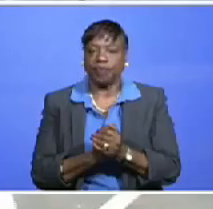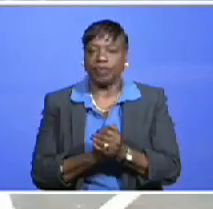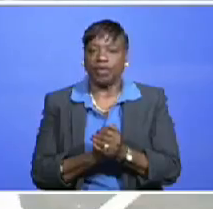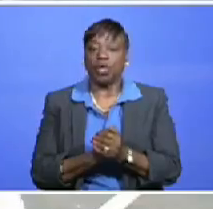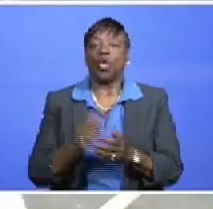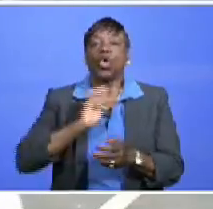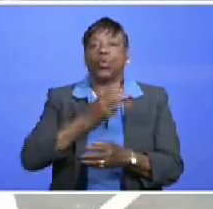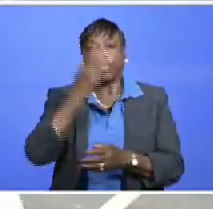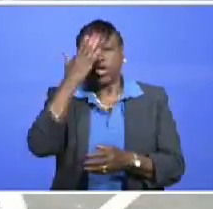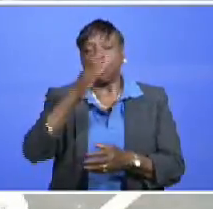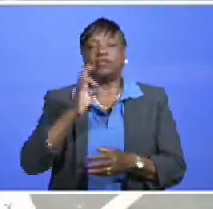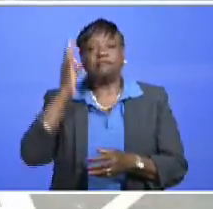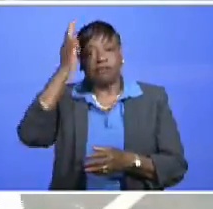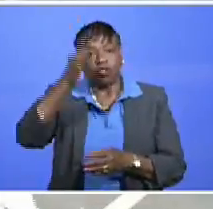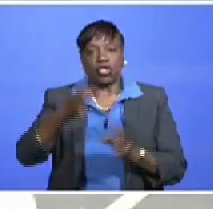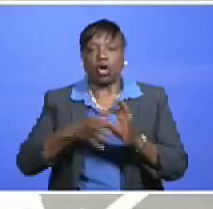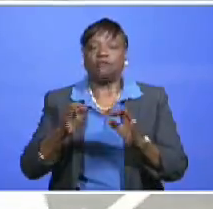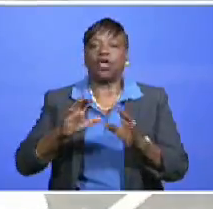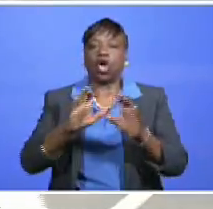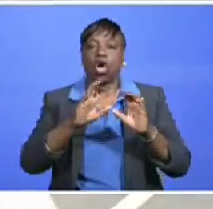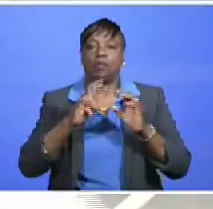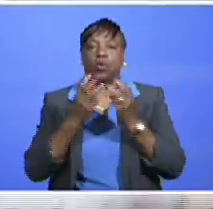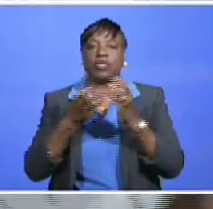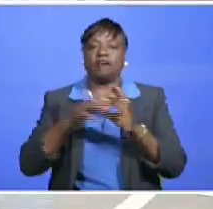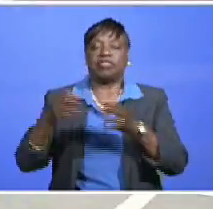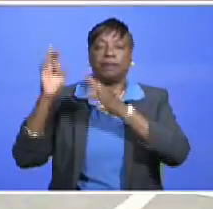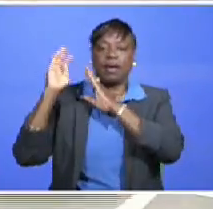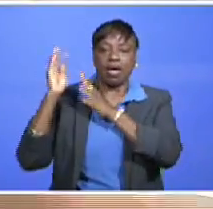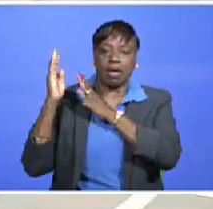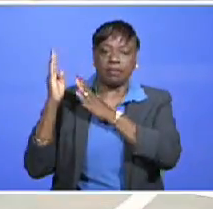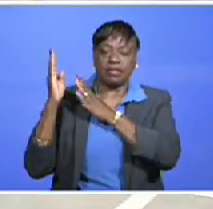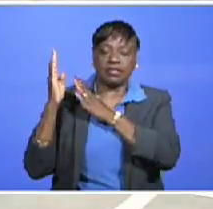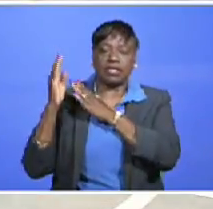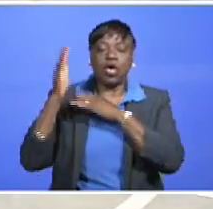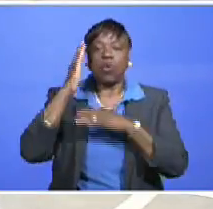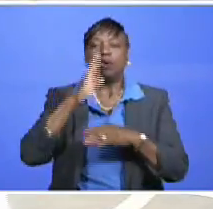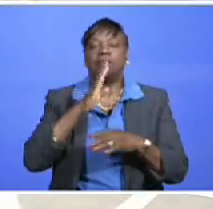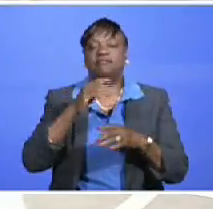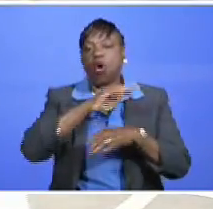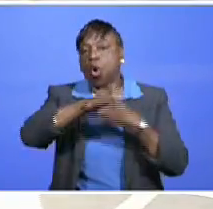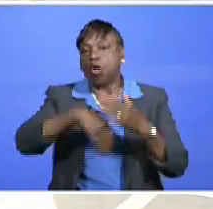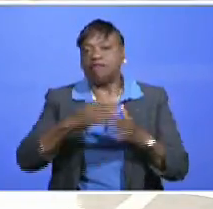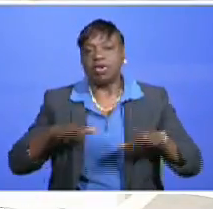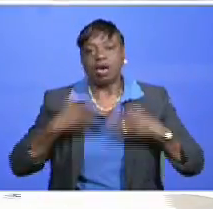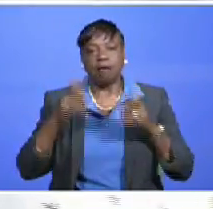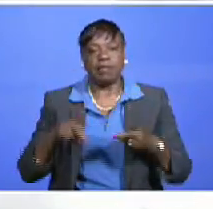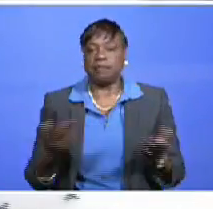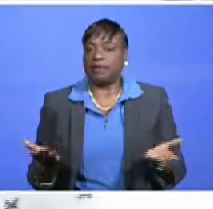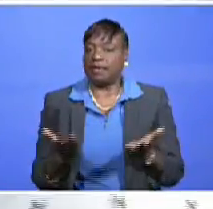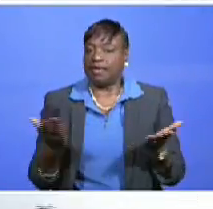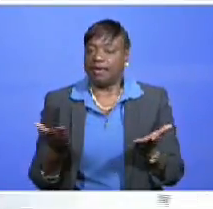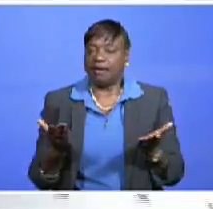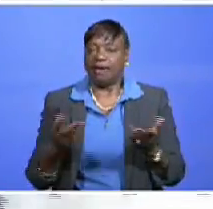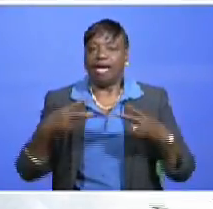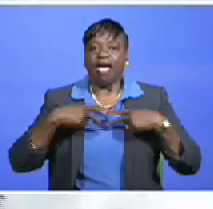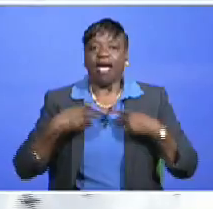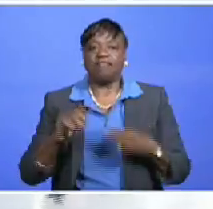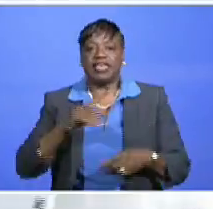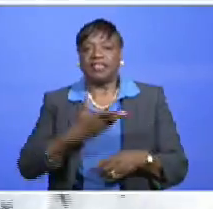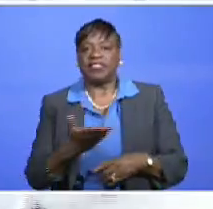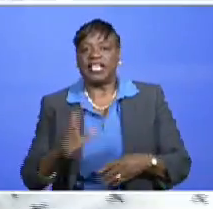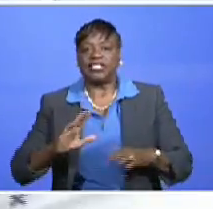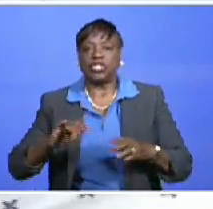the future of the Commonwealth of the Bahamas is going to be determined by all of these young people out here. And so having these youth